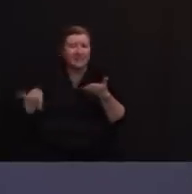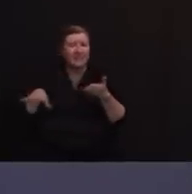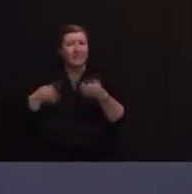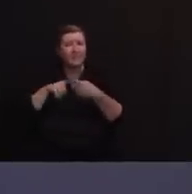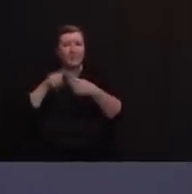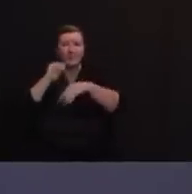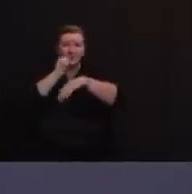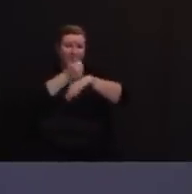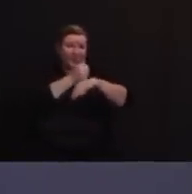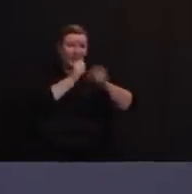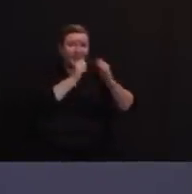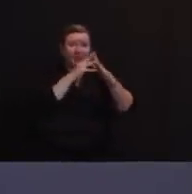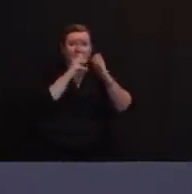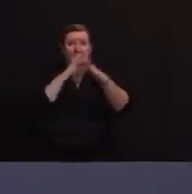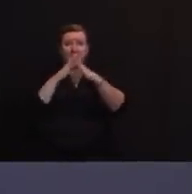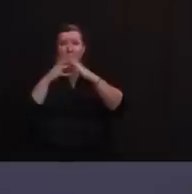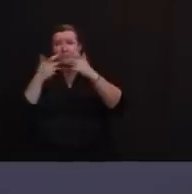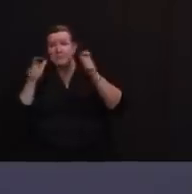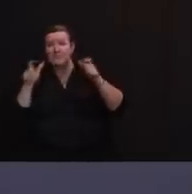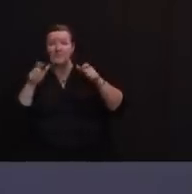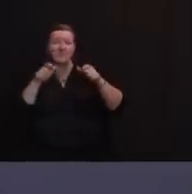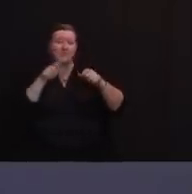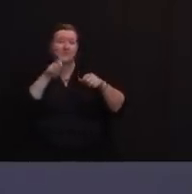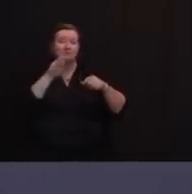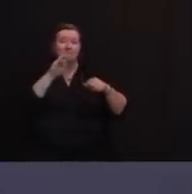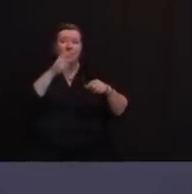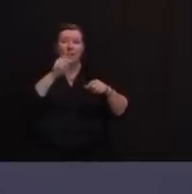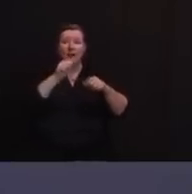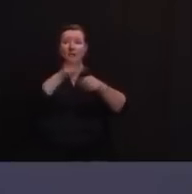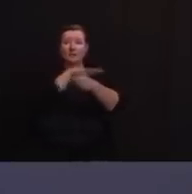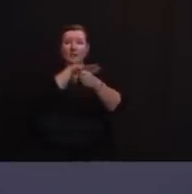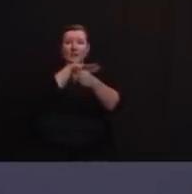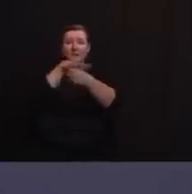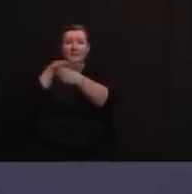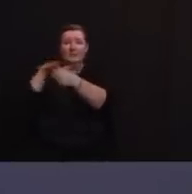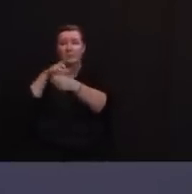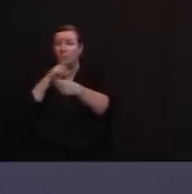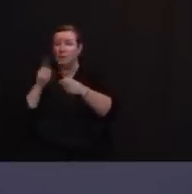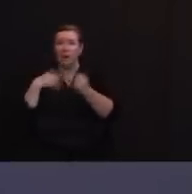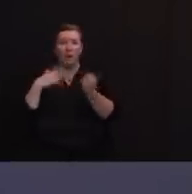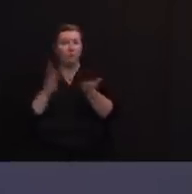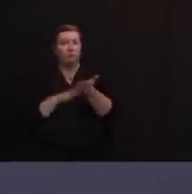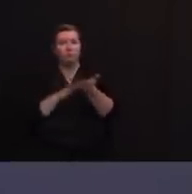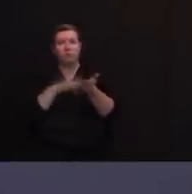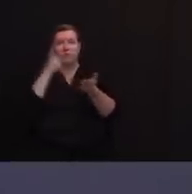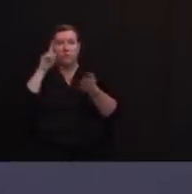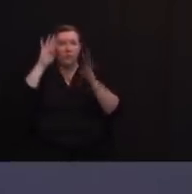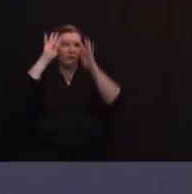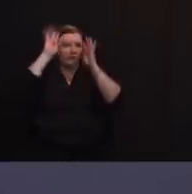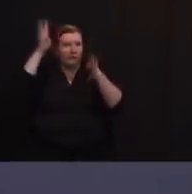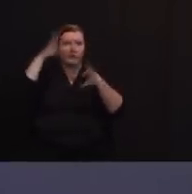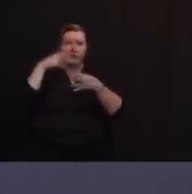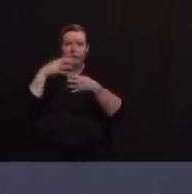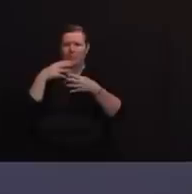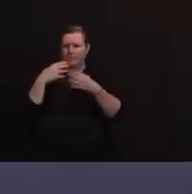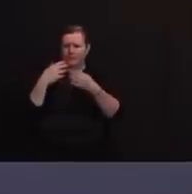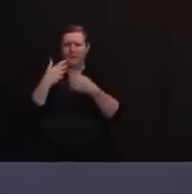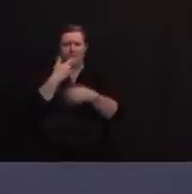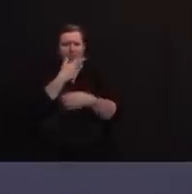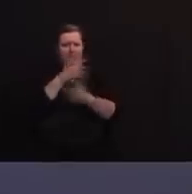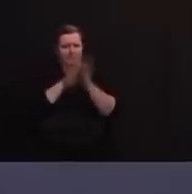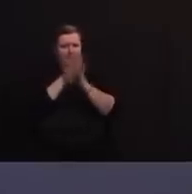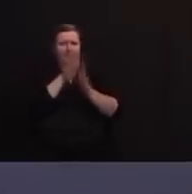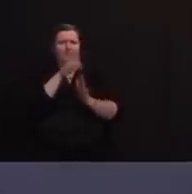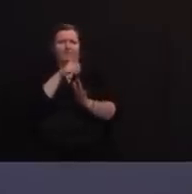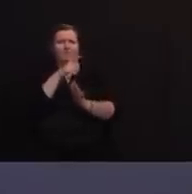complexity, again, hats off to the development. The complexity of the distribution cannot be underestimated. Thank you for that. Matt,